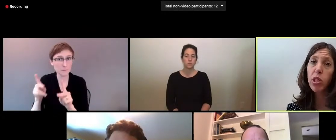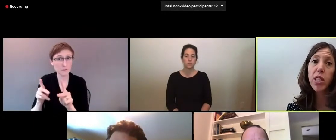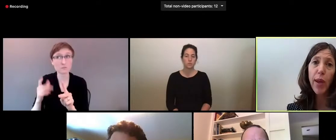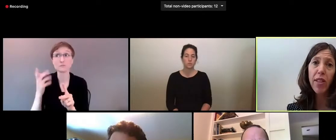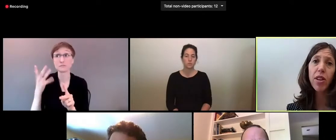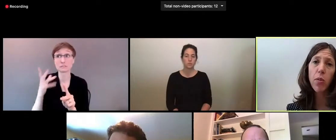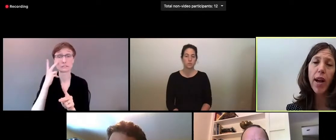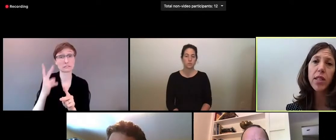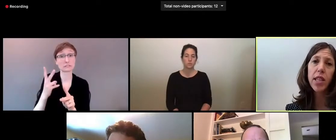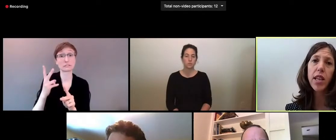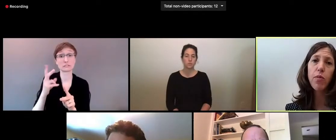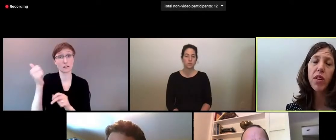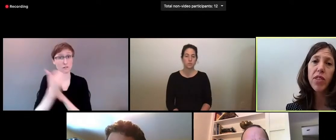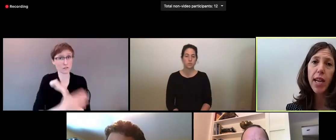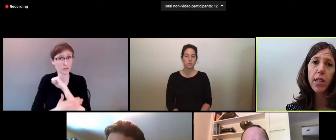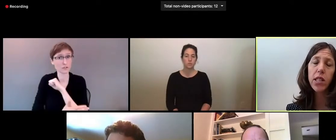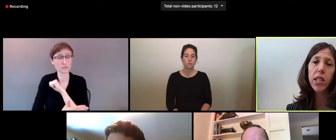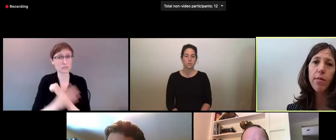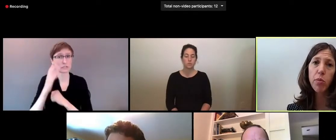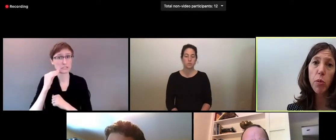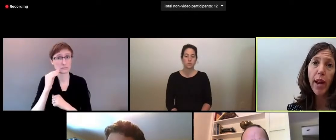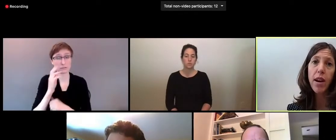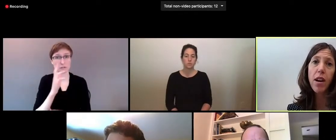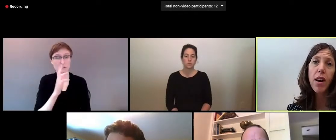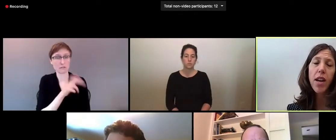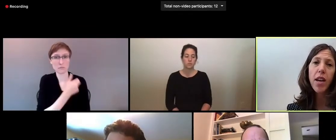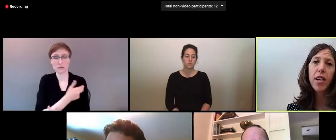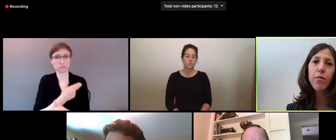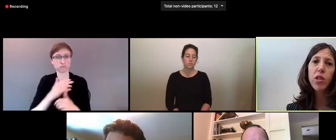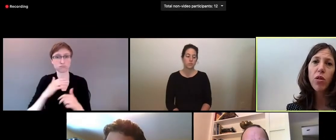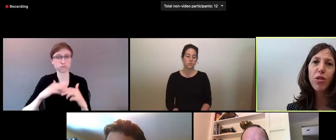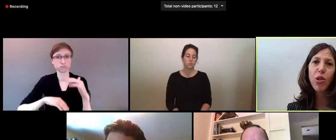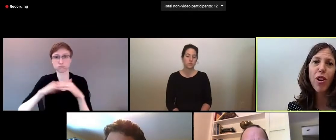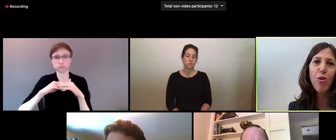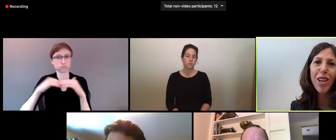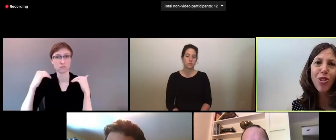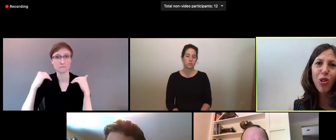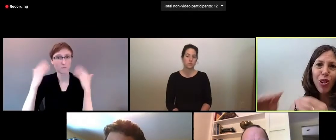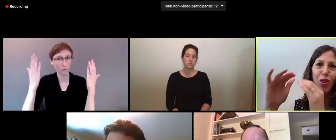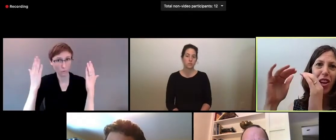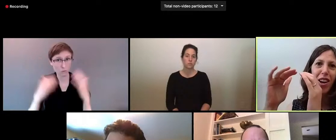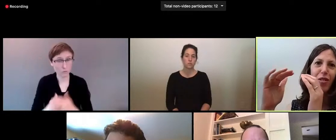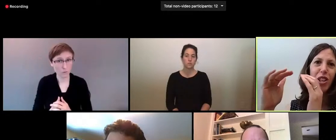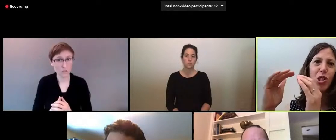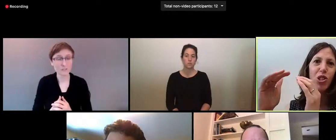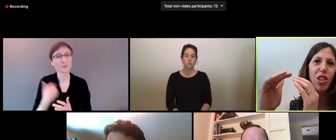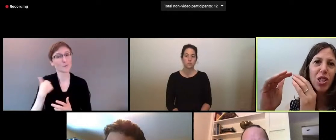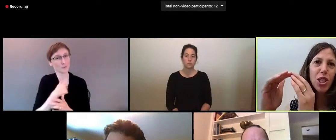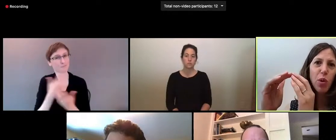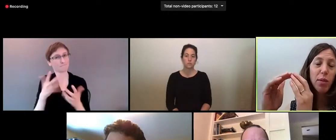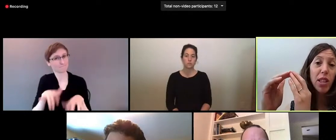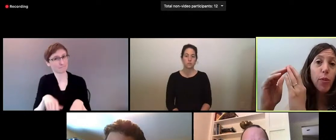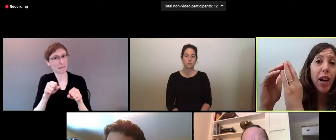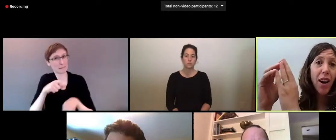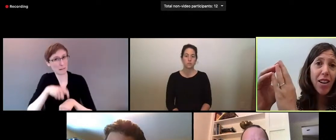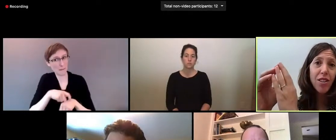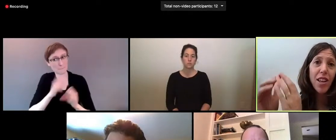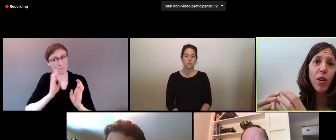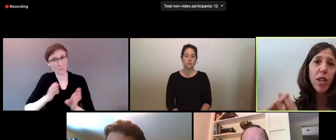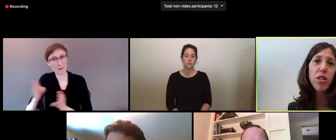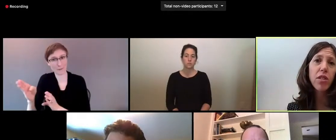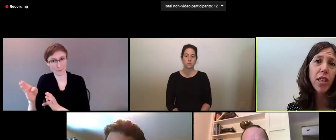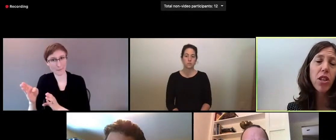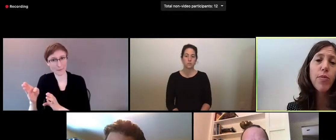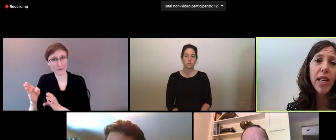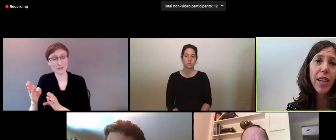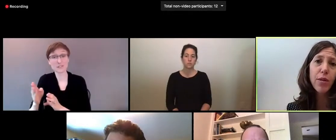hospitals have been able to expand their capacity. They've taken this time to prepare. So our threshold of concern is probably a little bit higher